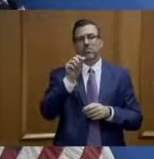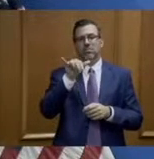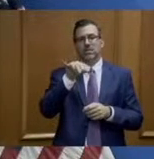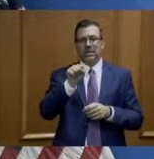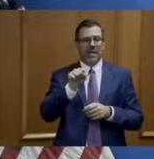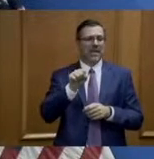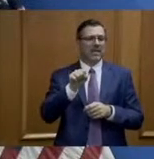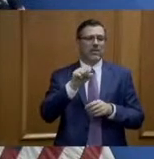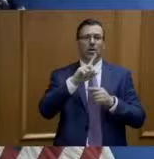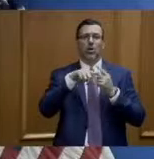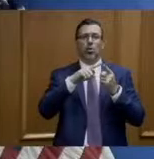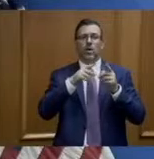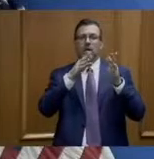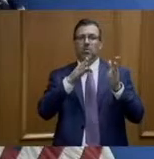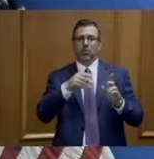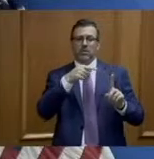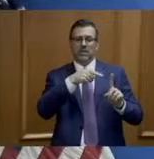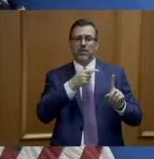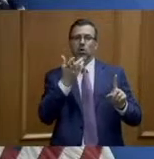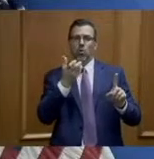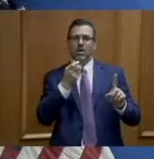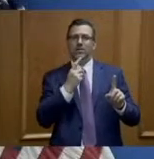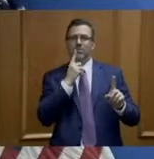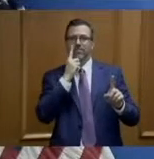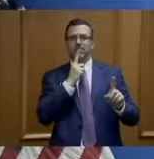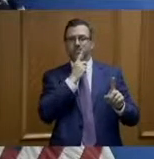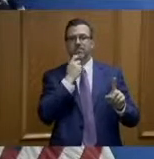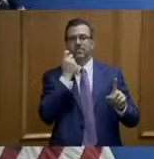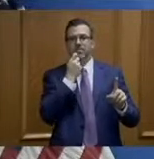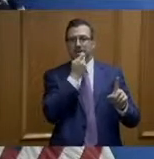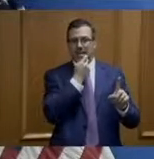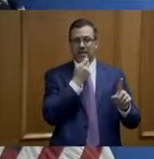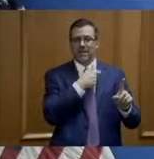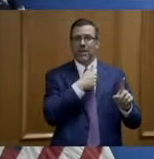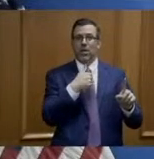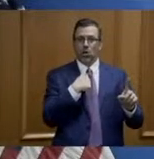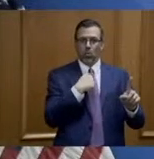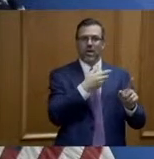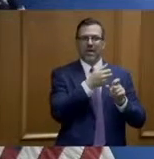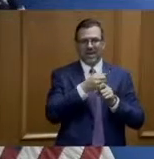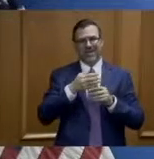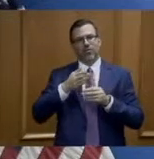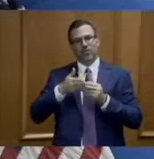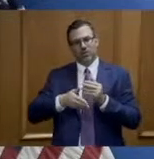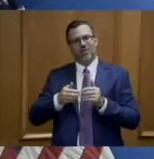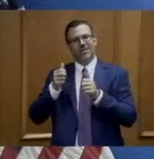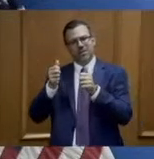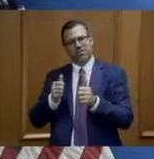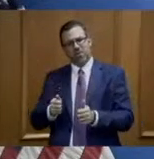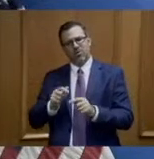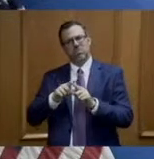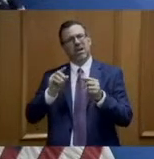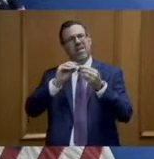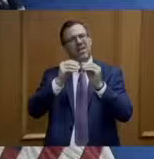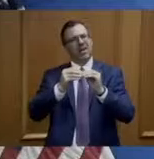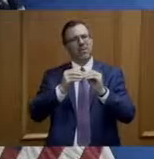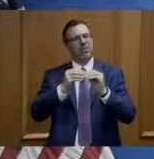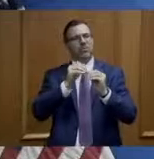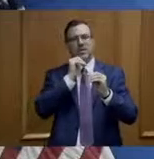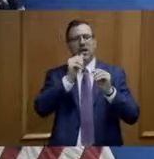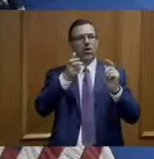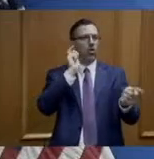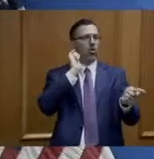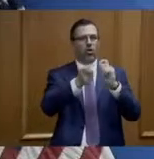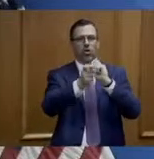somebody needs testing, we get the test results back and post it. There's no reason we can't. The numbers just don't change very much on a day-to-day